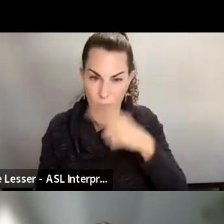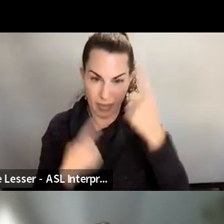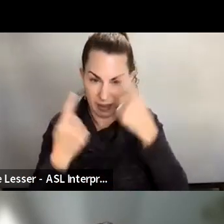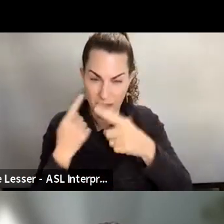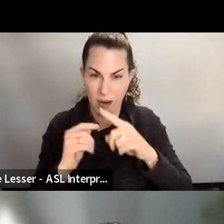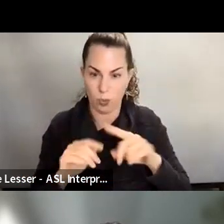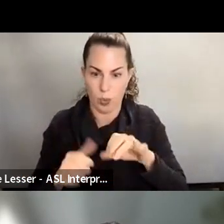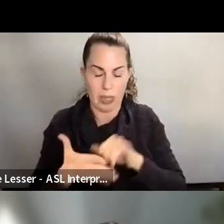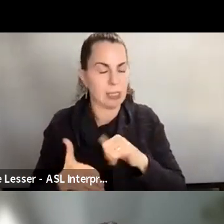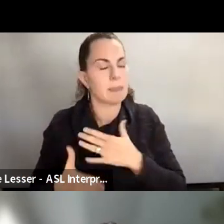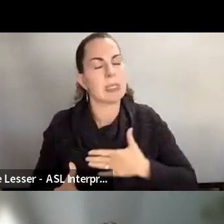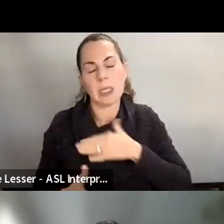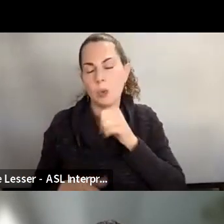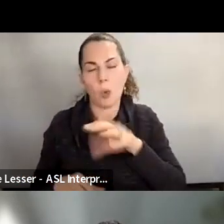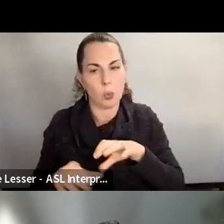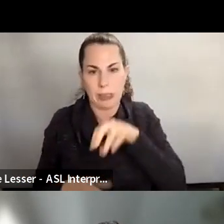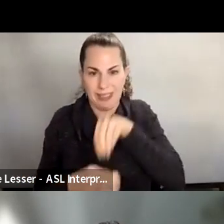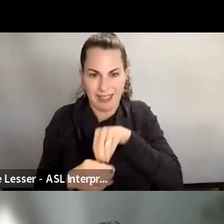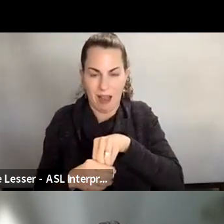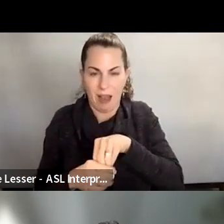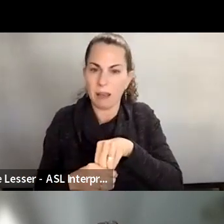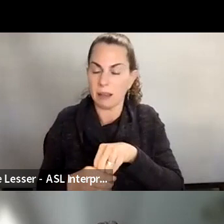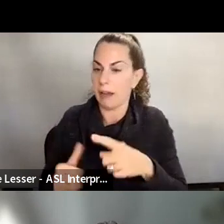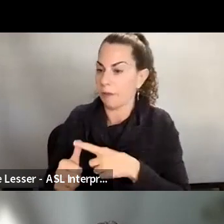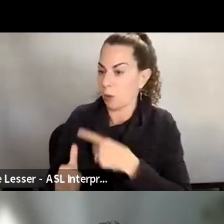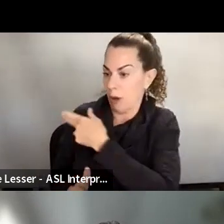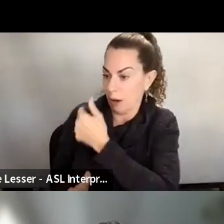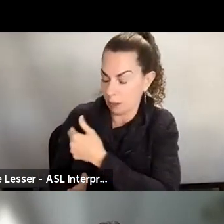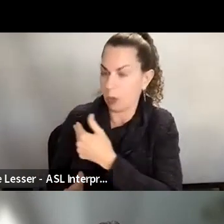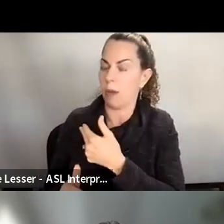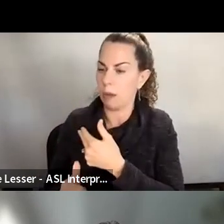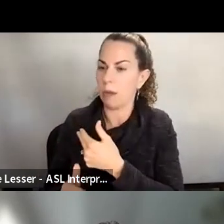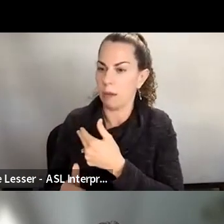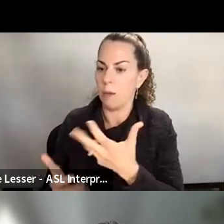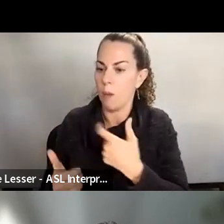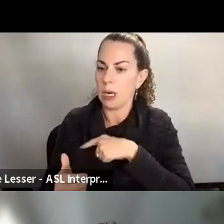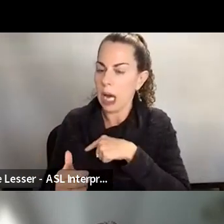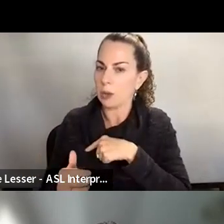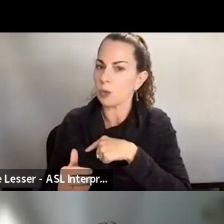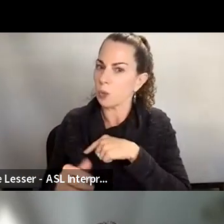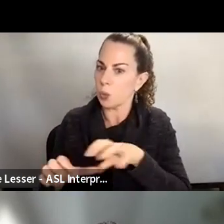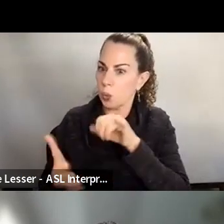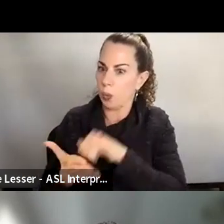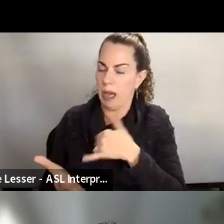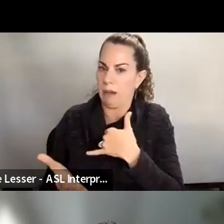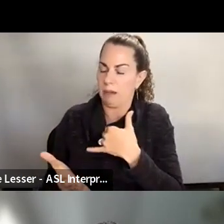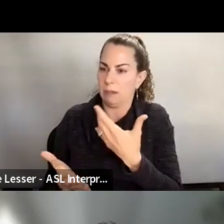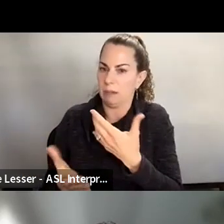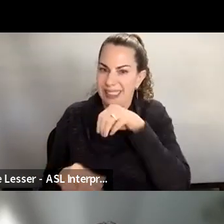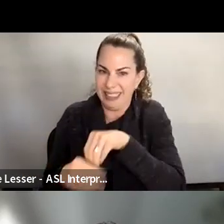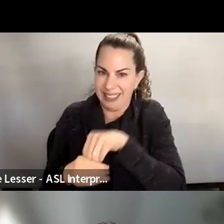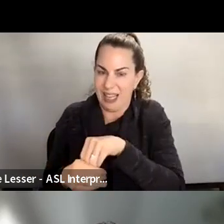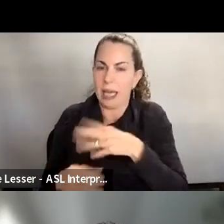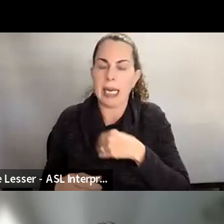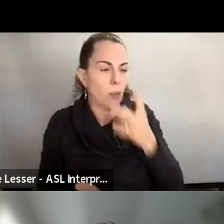internally. They wanted us to do it internally through the interpreter services department, and it would literally be me failing Dr. Smith,